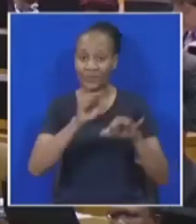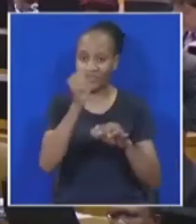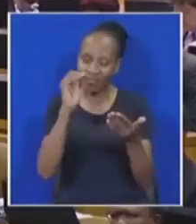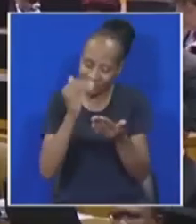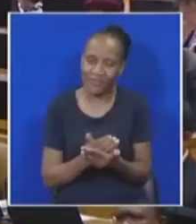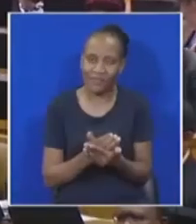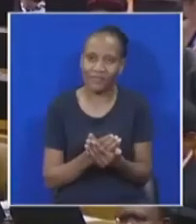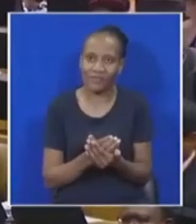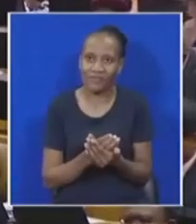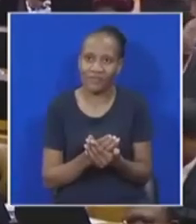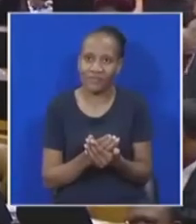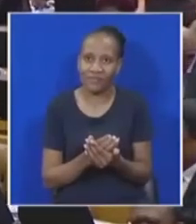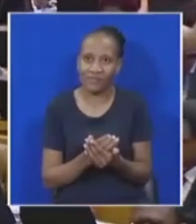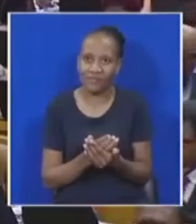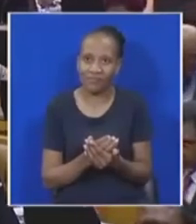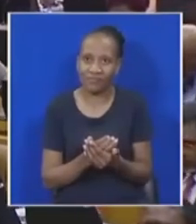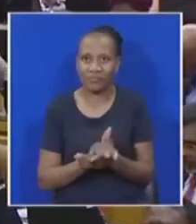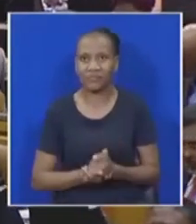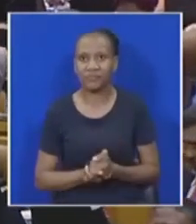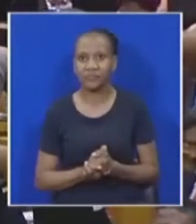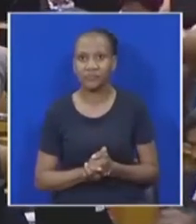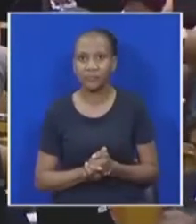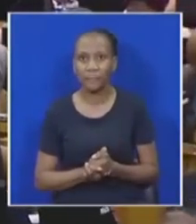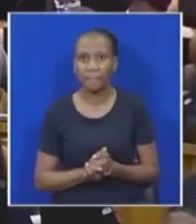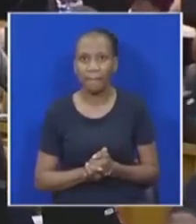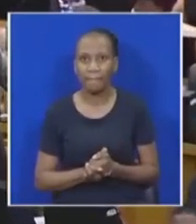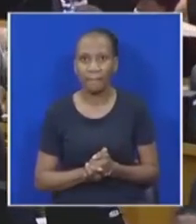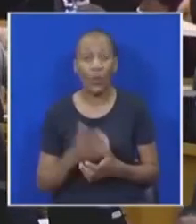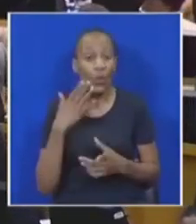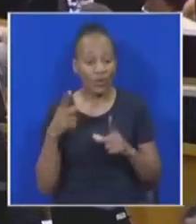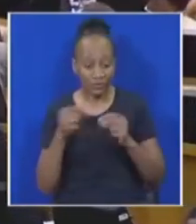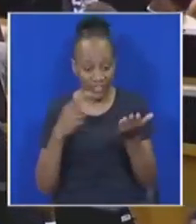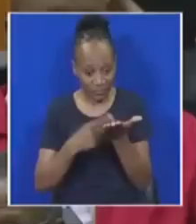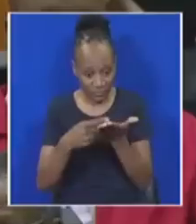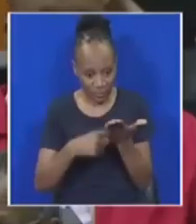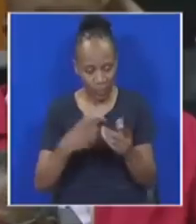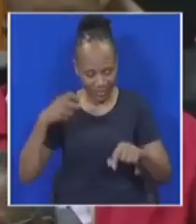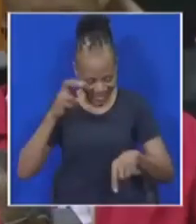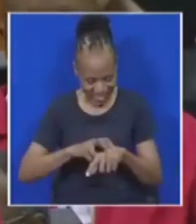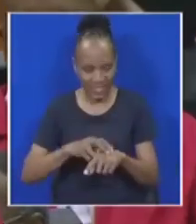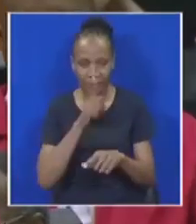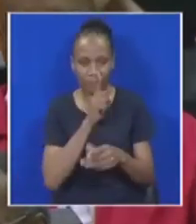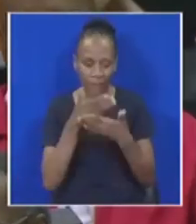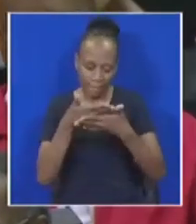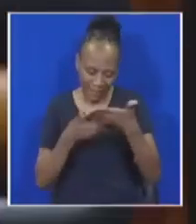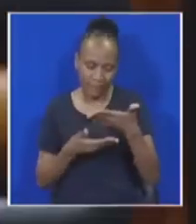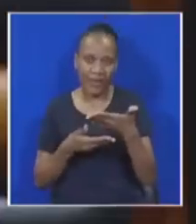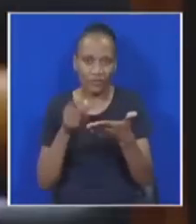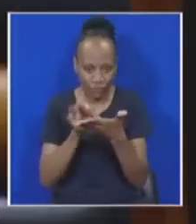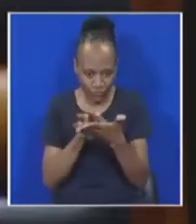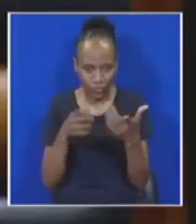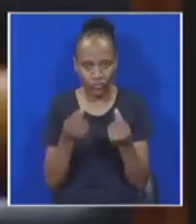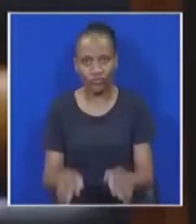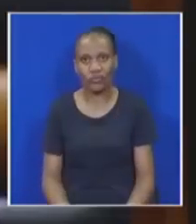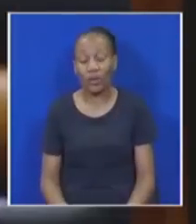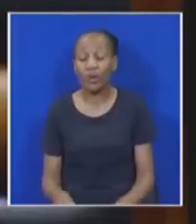is a concrete issue that we want to table, that at the end of this seat, debate, we Member. Must have secret ballot. Yeah. Honourable Member, that's not a